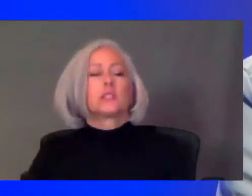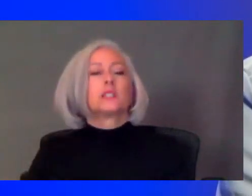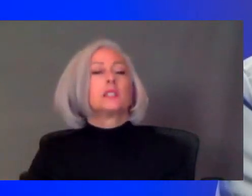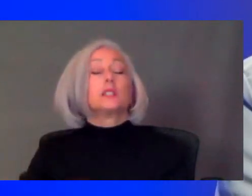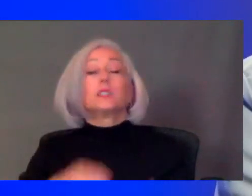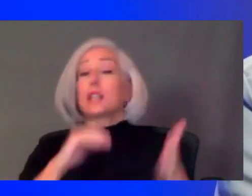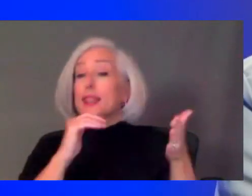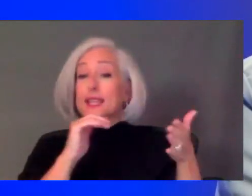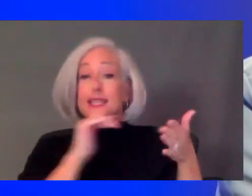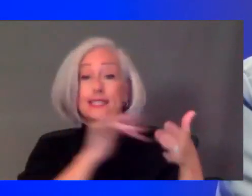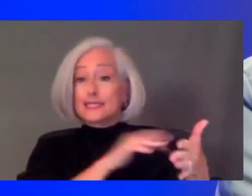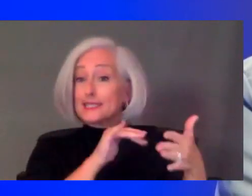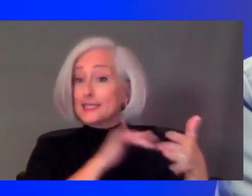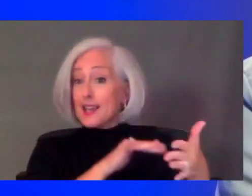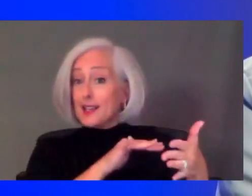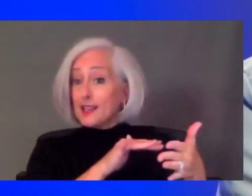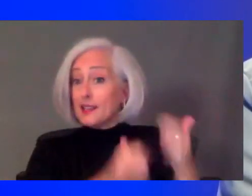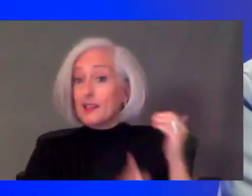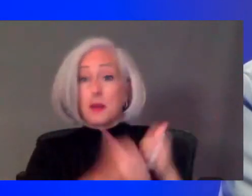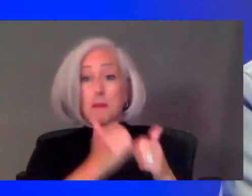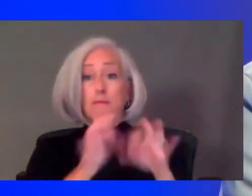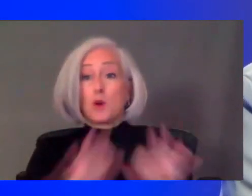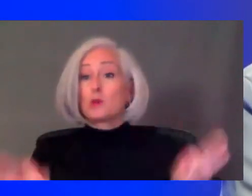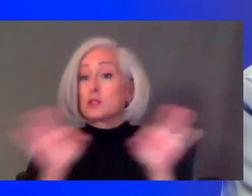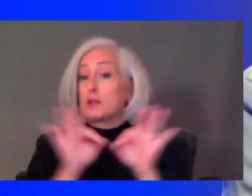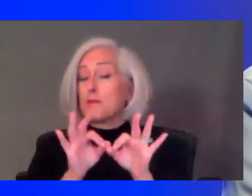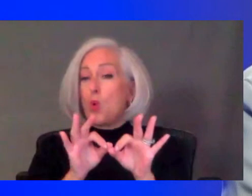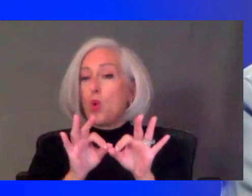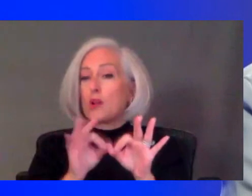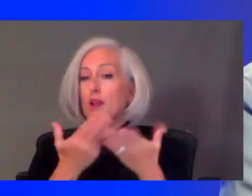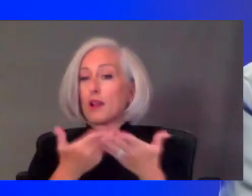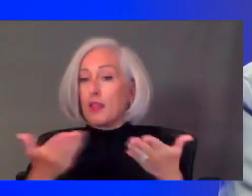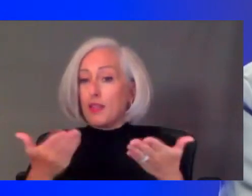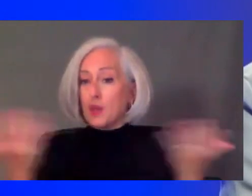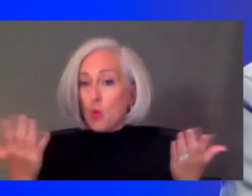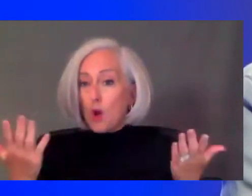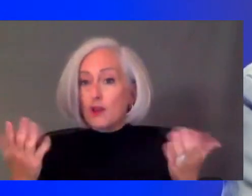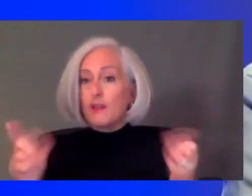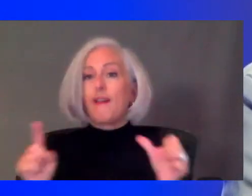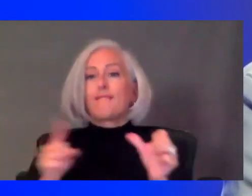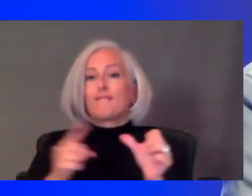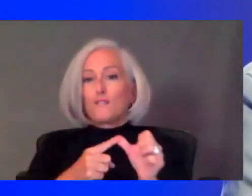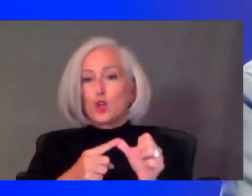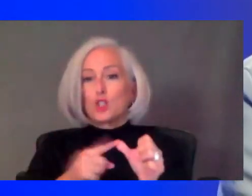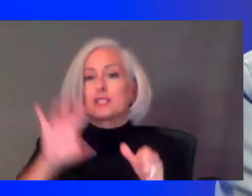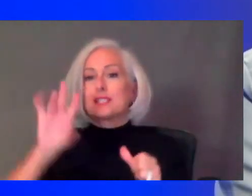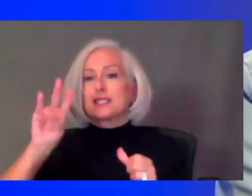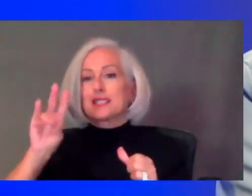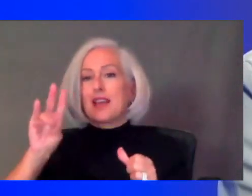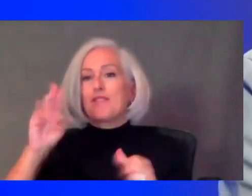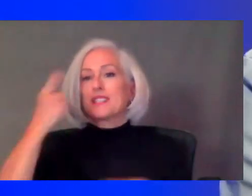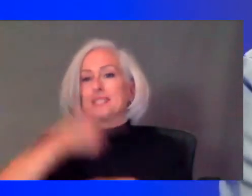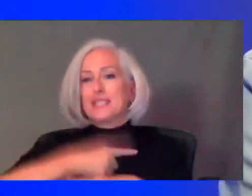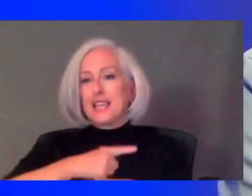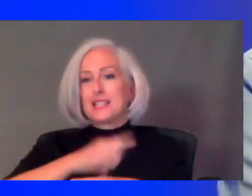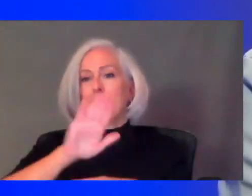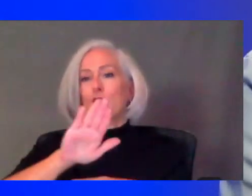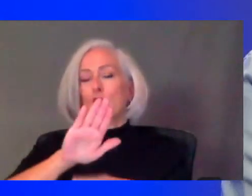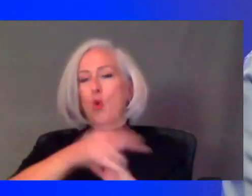chest tightness, you can contact us and we will start to screen you for this study. It